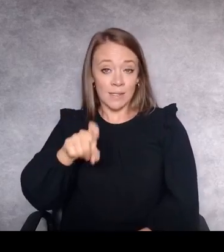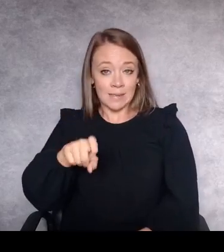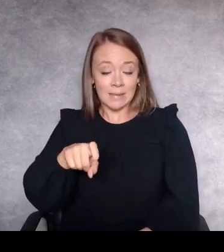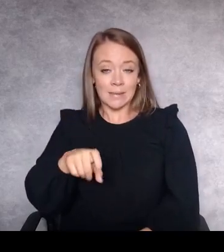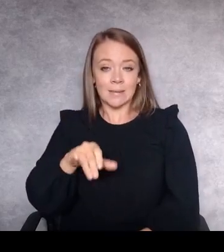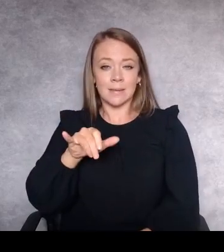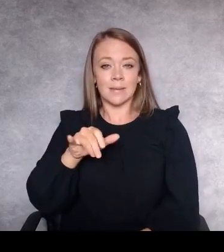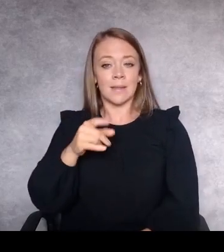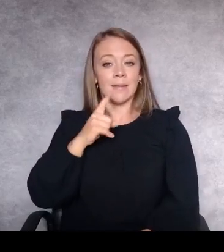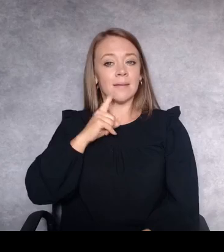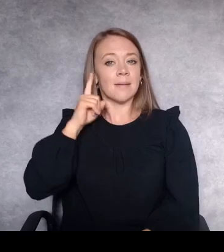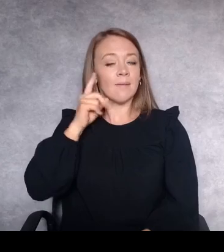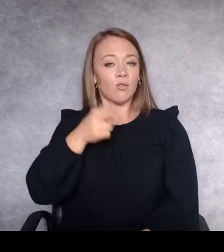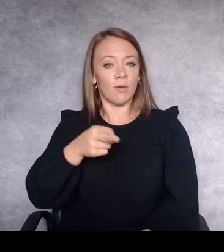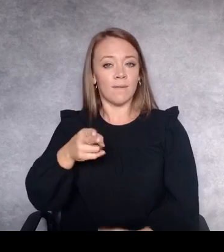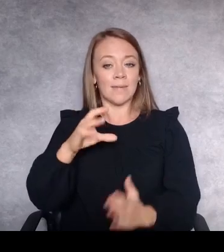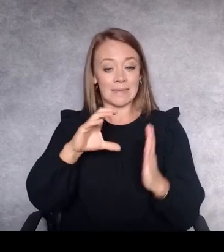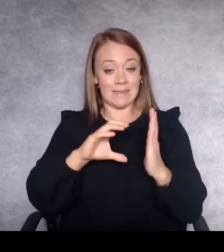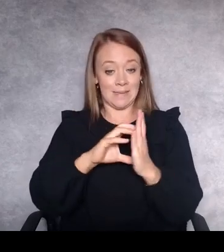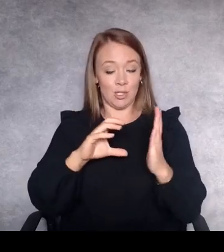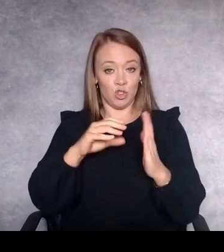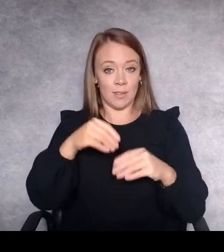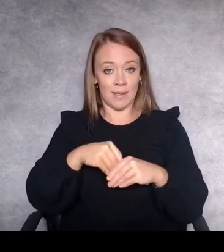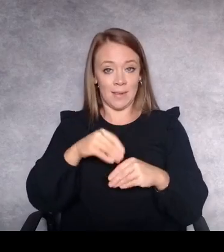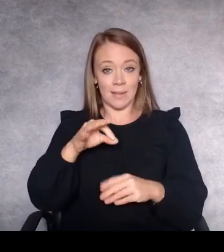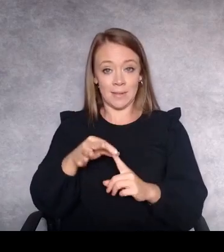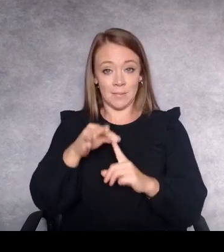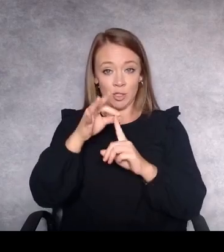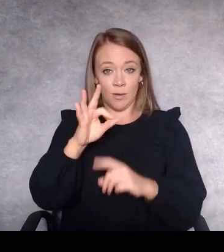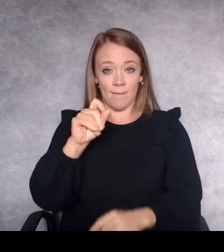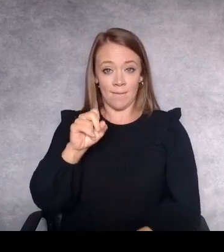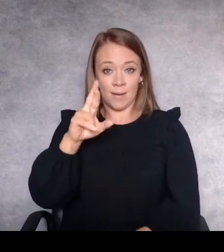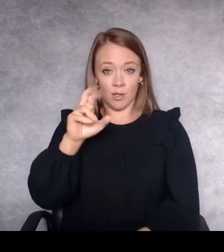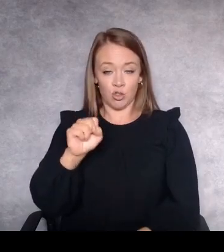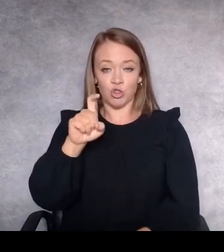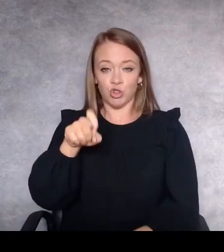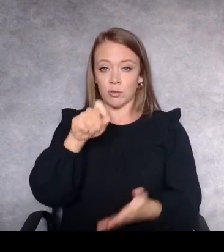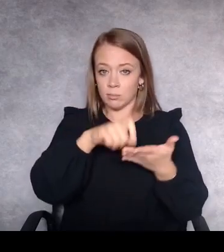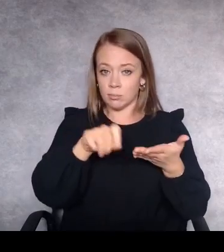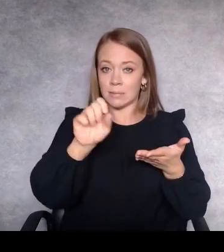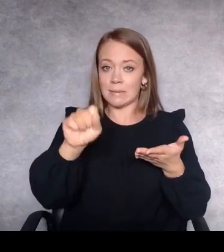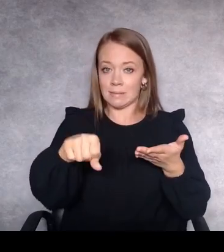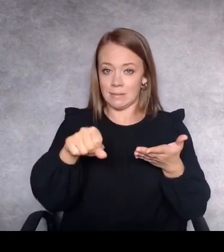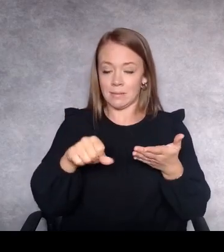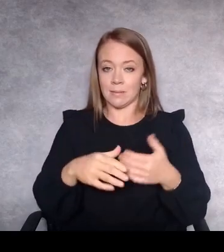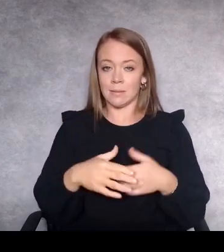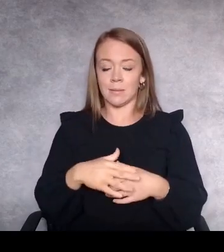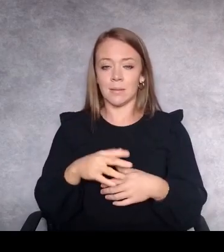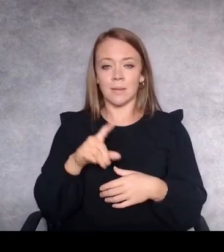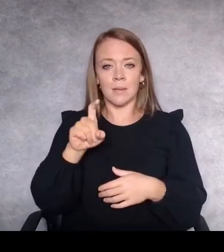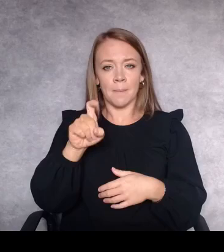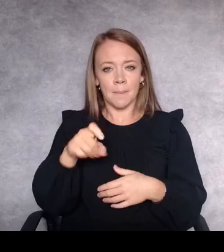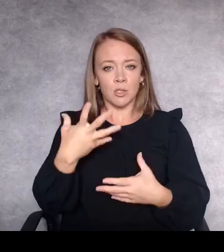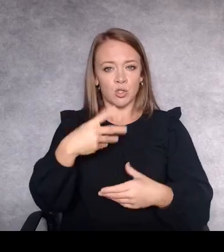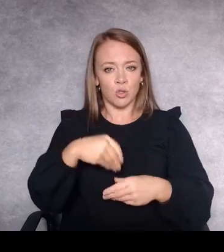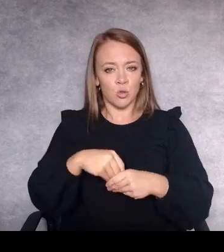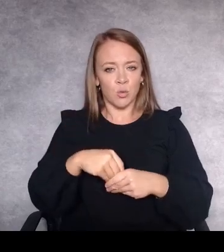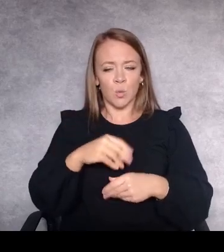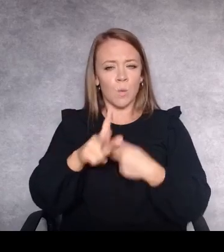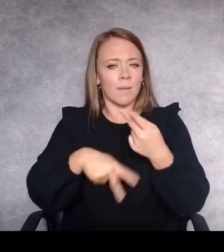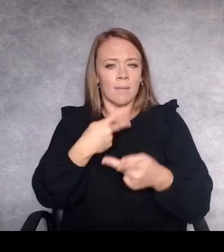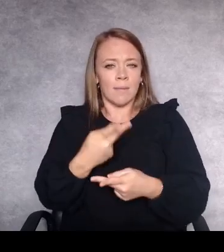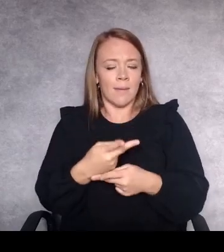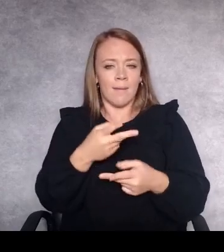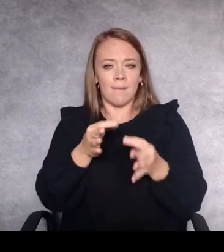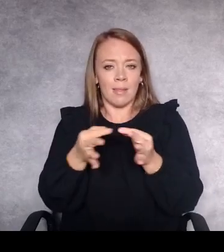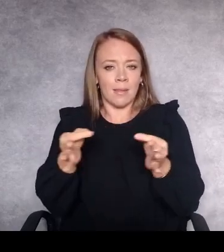needs, then the deaf and hard of hearing section of the special factors should be marked yes, and then document what are the